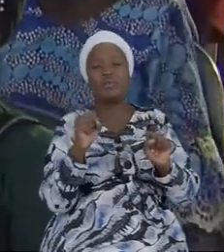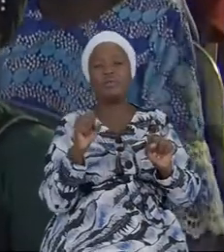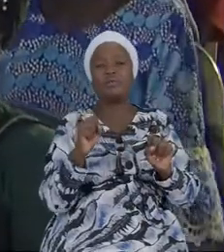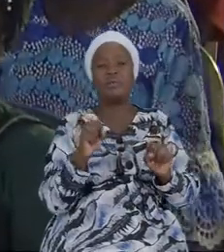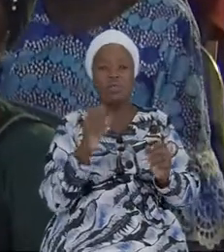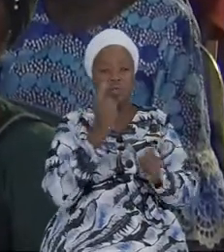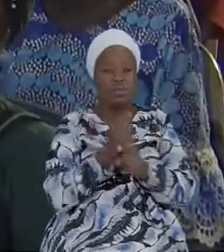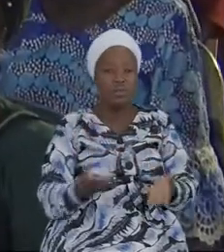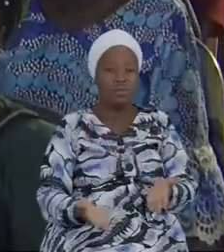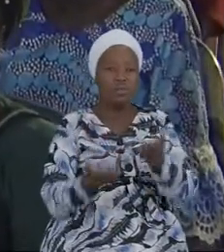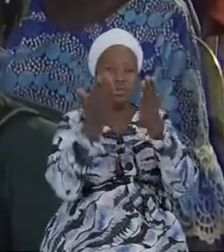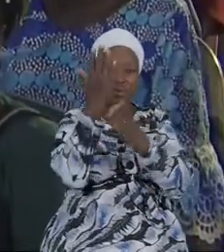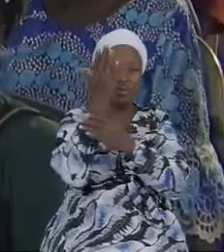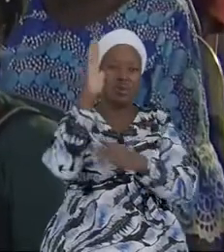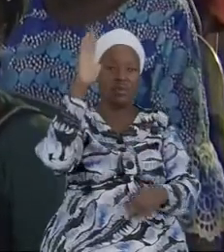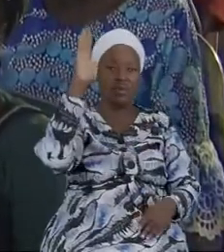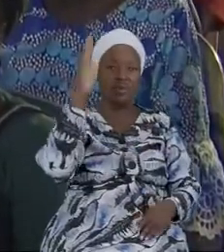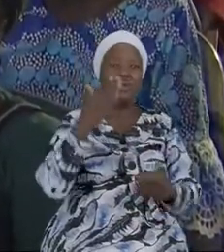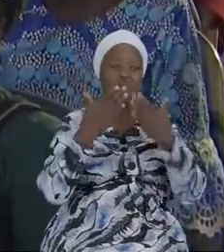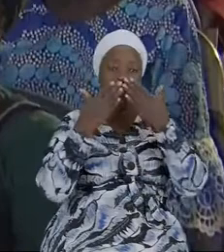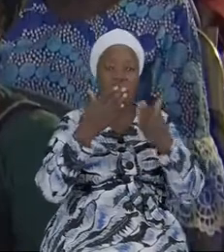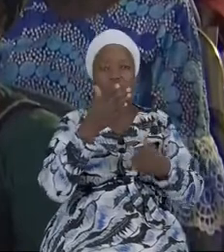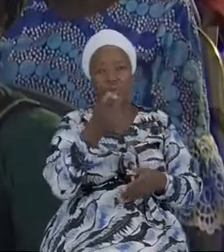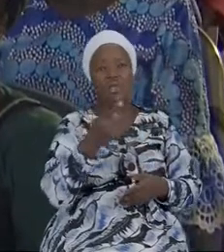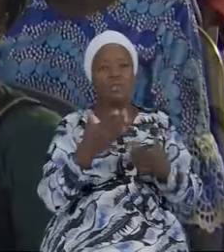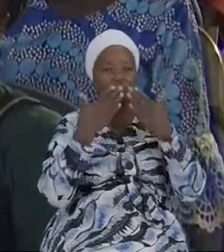Raise up that hand. Thank you there. God bless